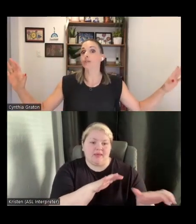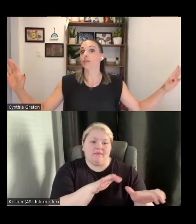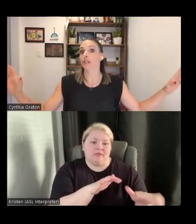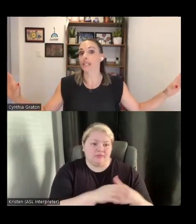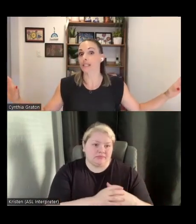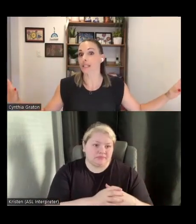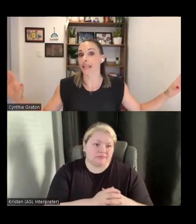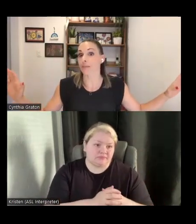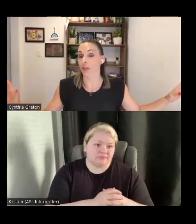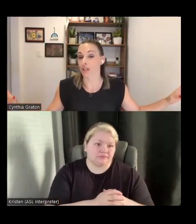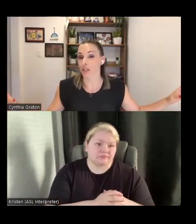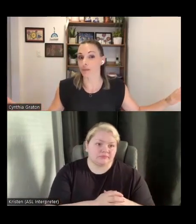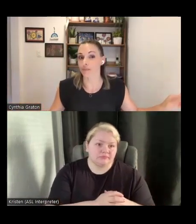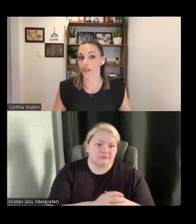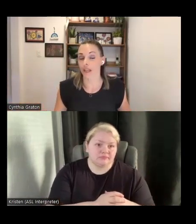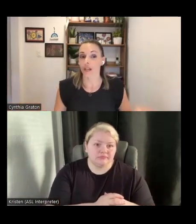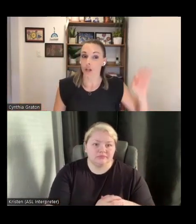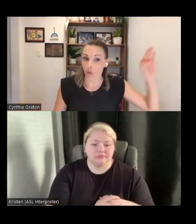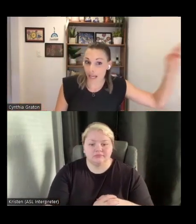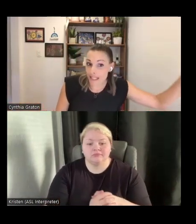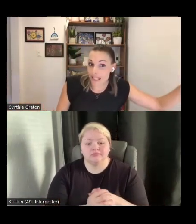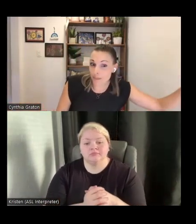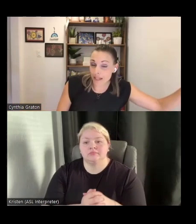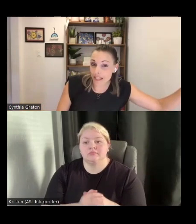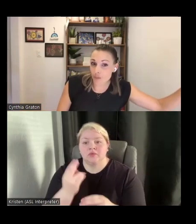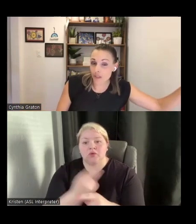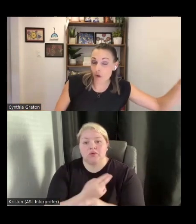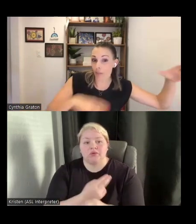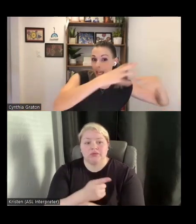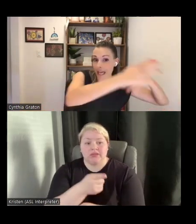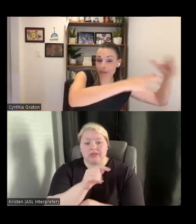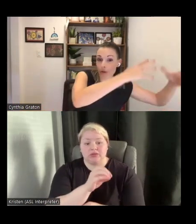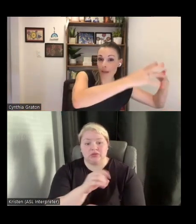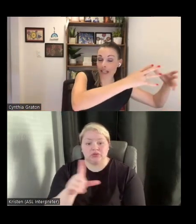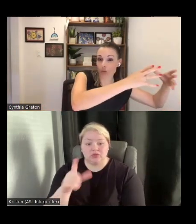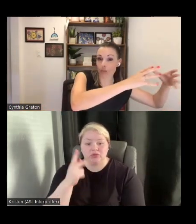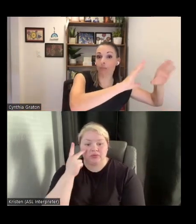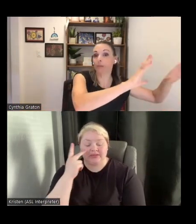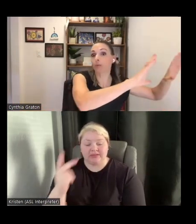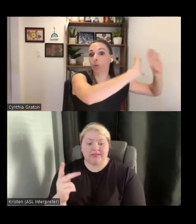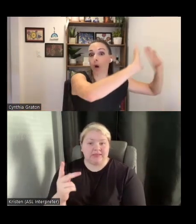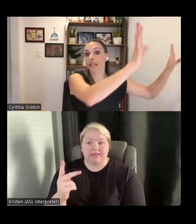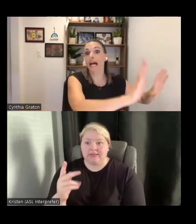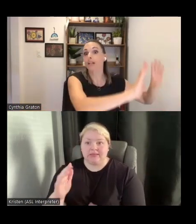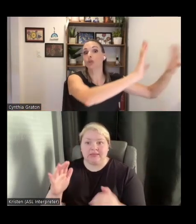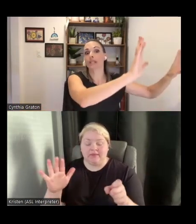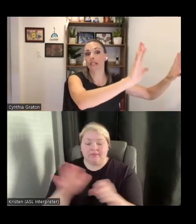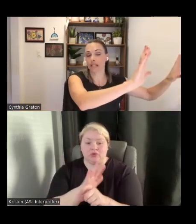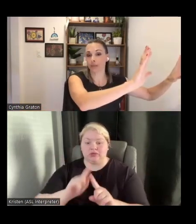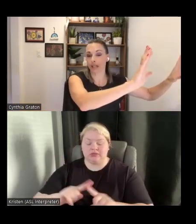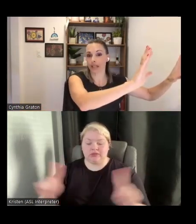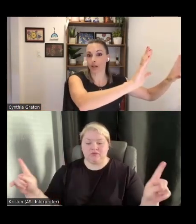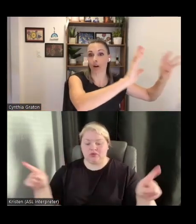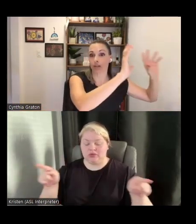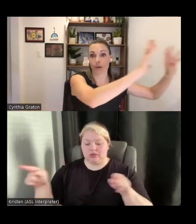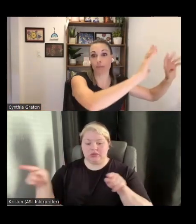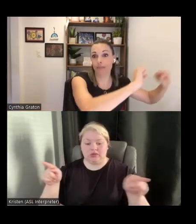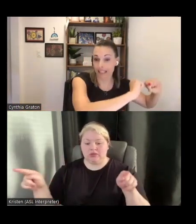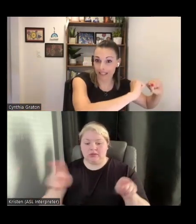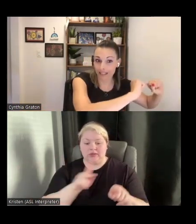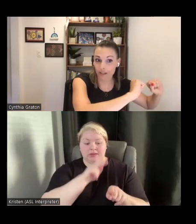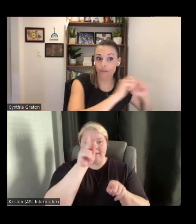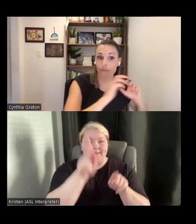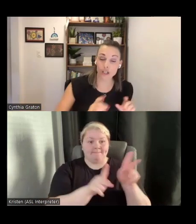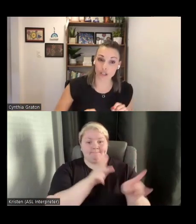different universes emerge. Crisis management or behavior management, people who are not using CPS are